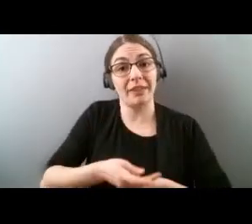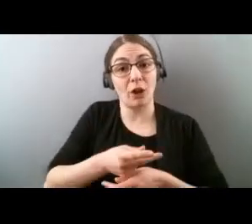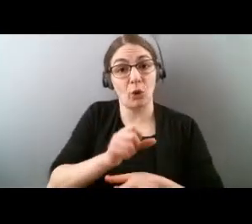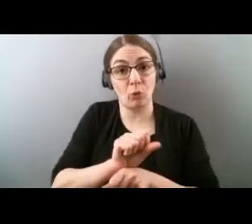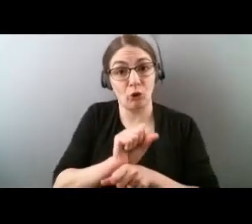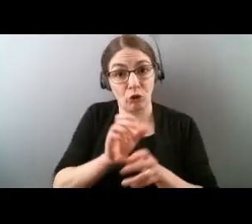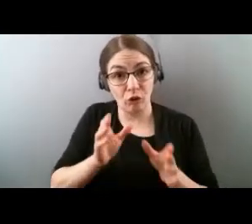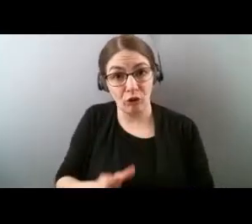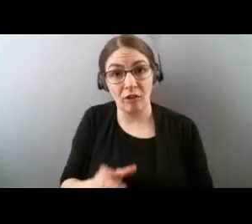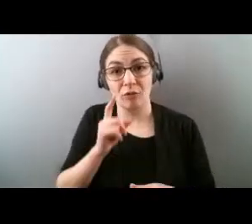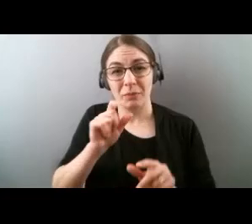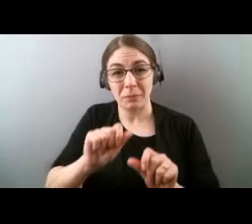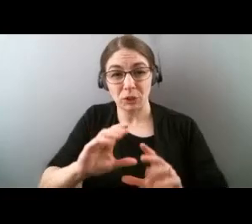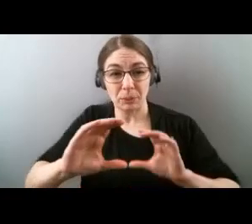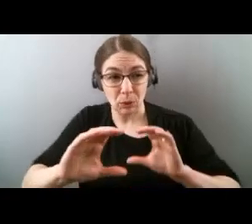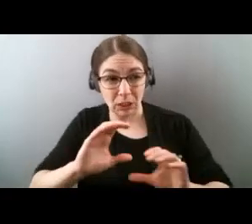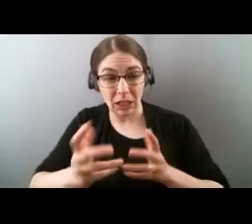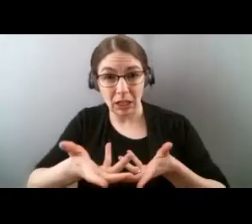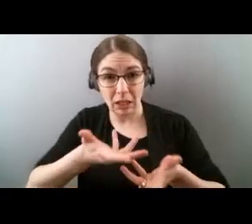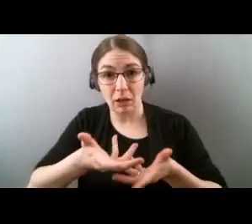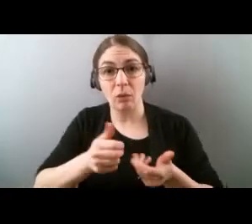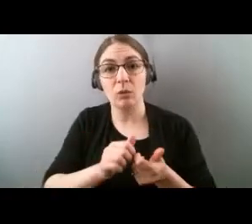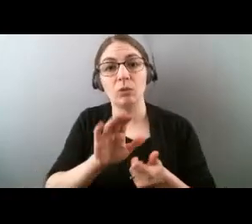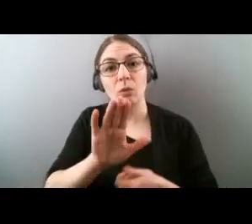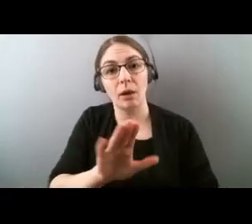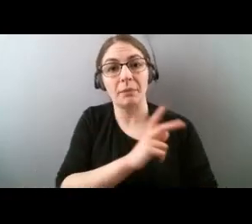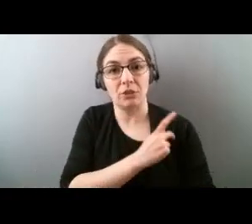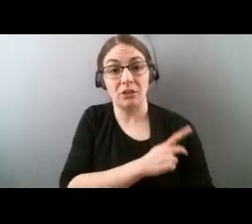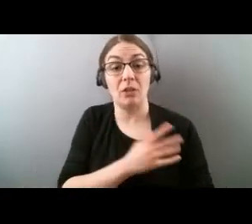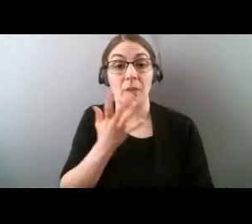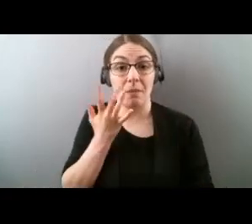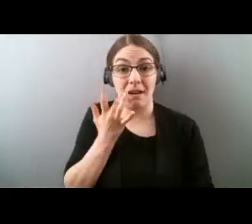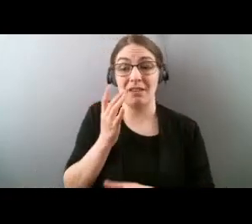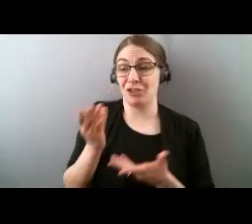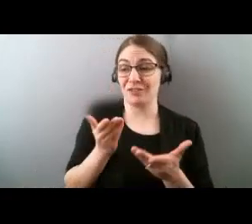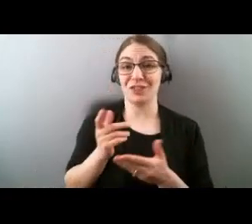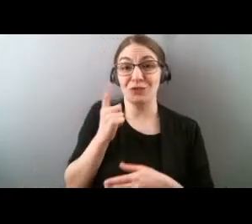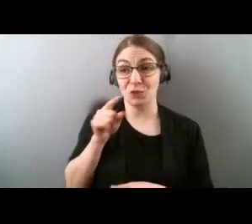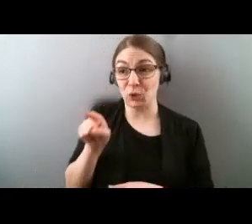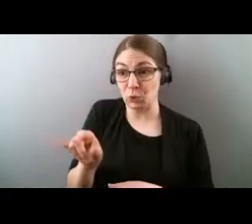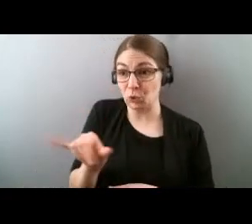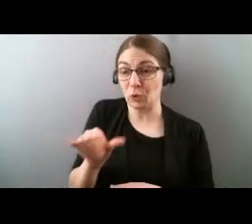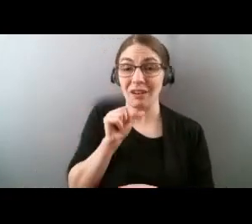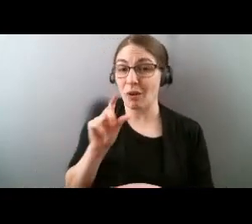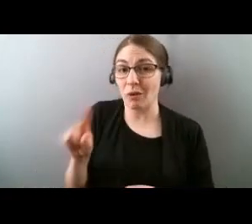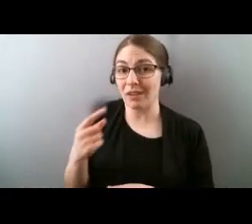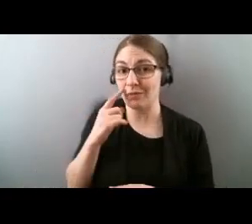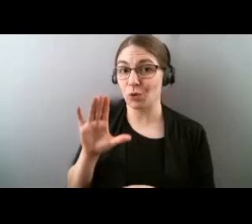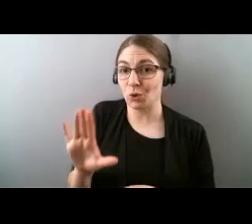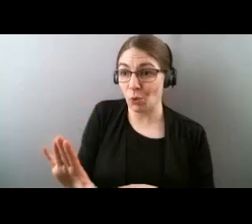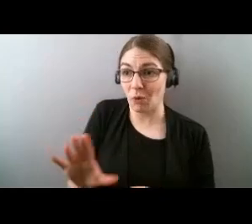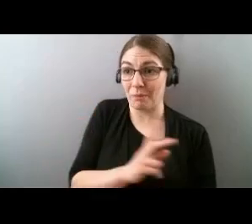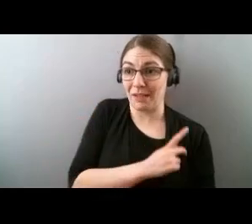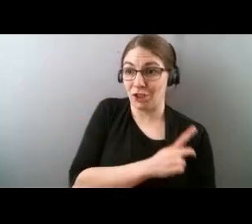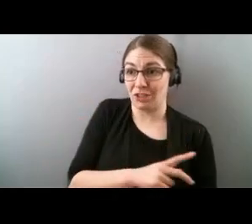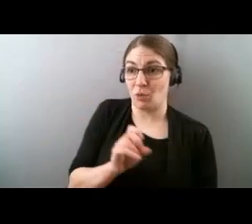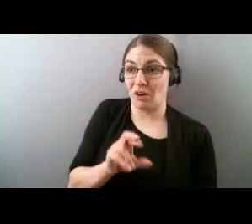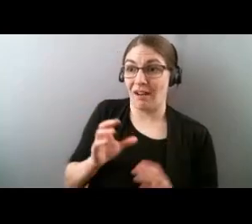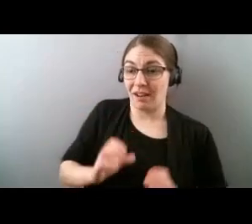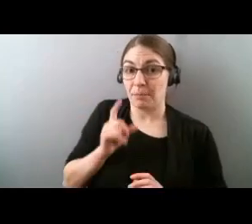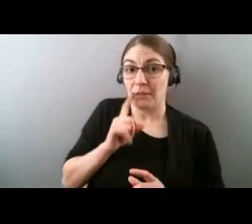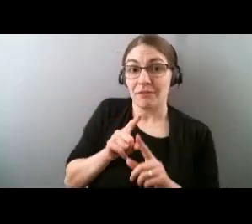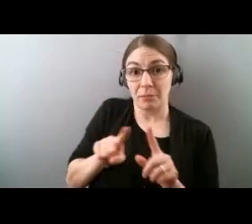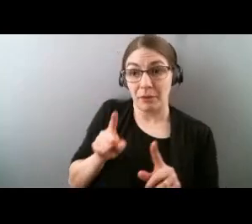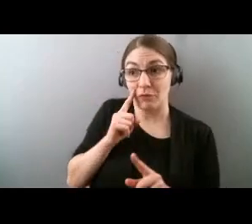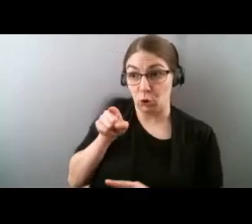be able to communicate with your patient, because the services are for you as well, not just for your patients or your clients. And so I